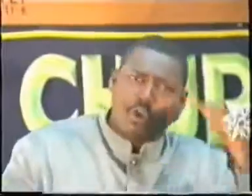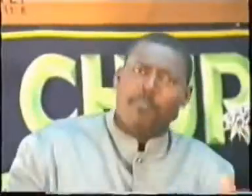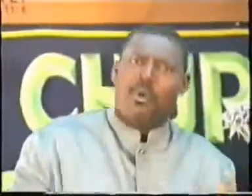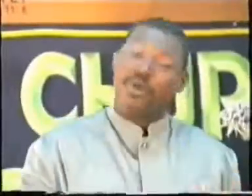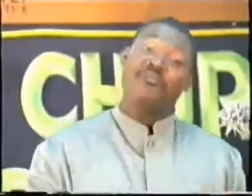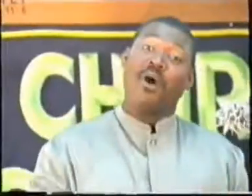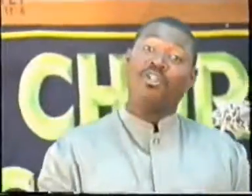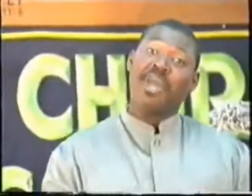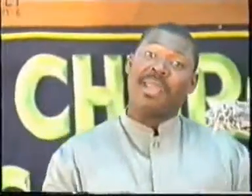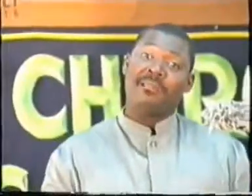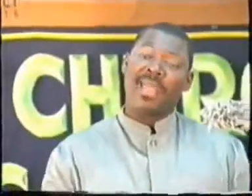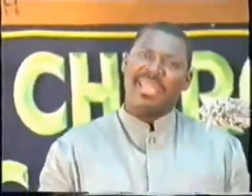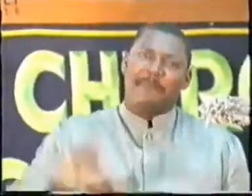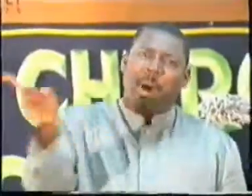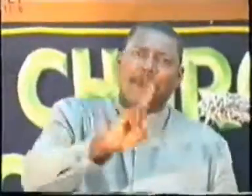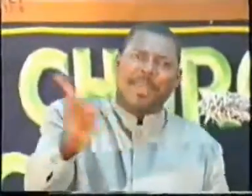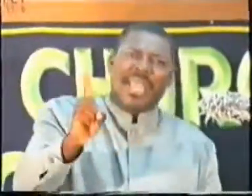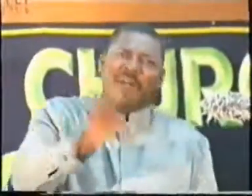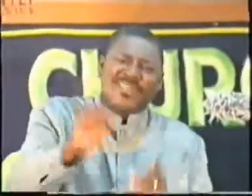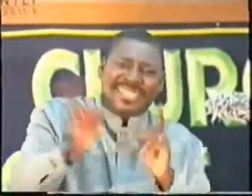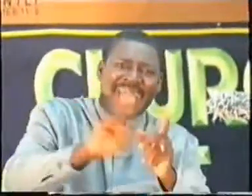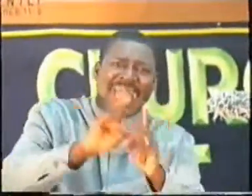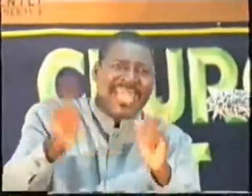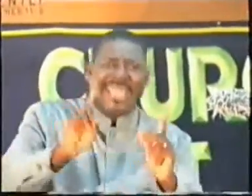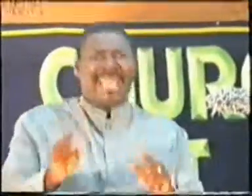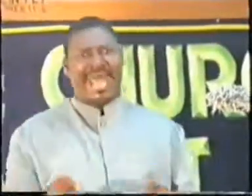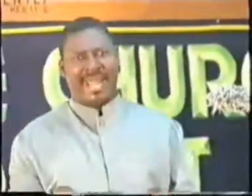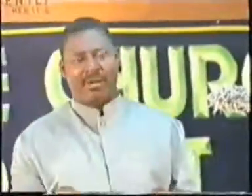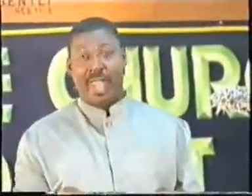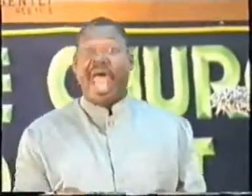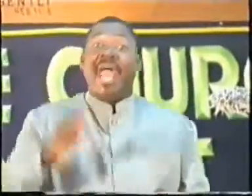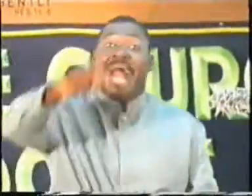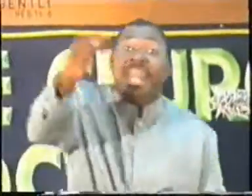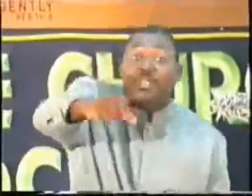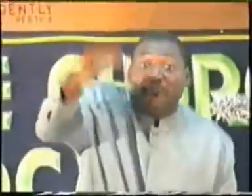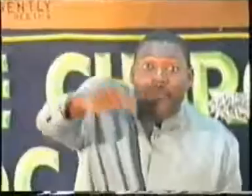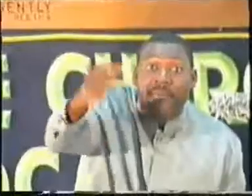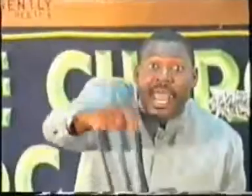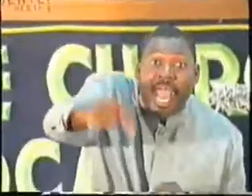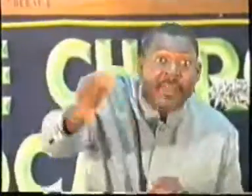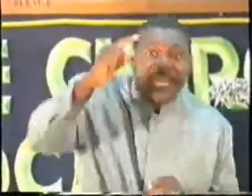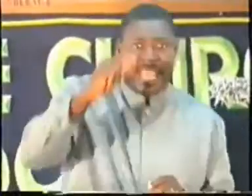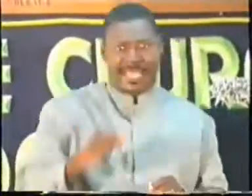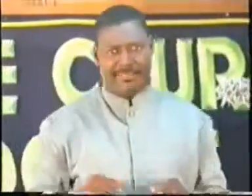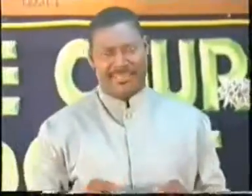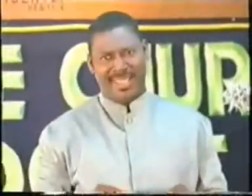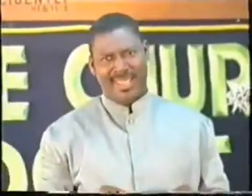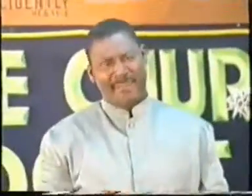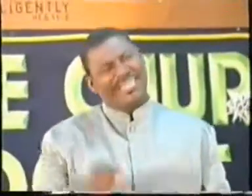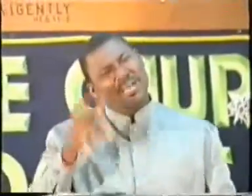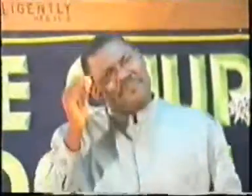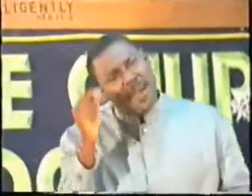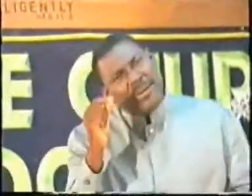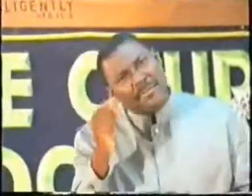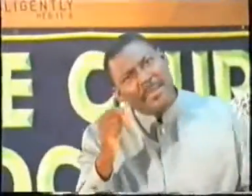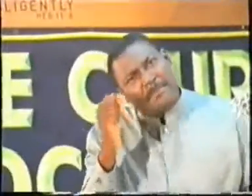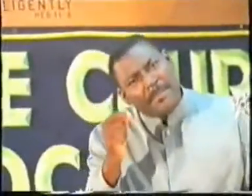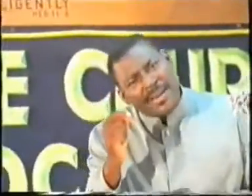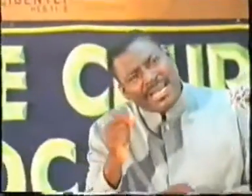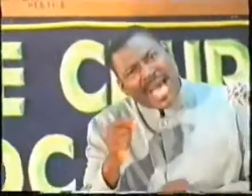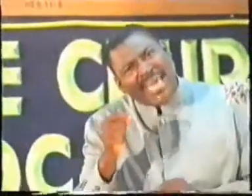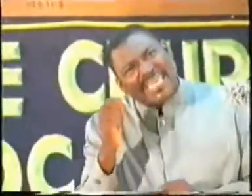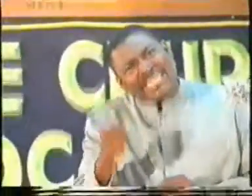Christo sumu or the for what you mean. The more be emphasis another day another. Ghana so for the brain in the yaking. But your friend